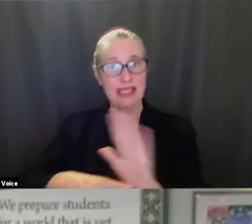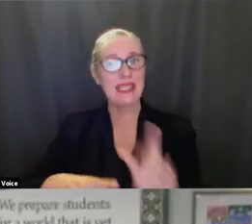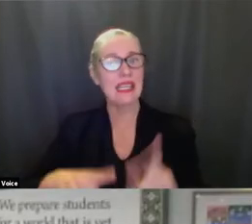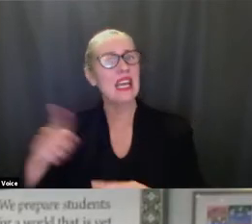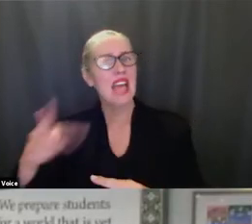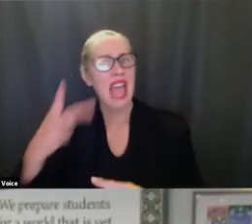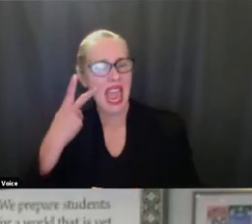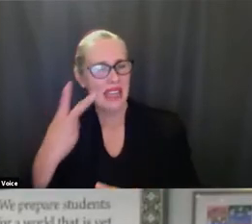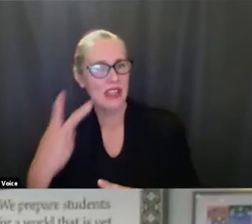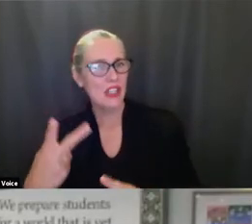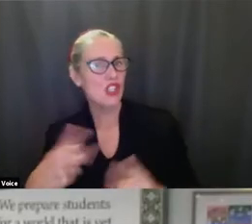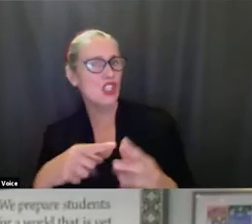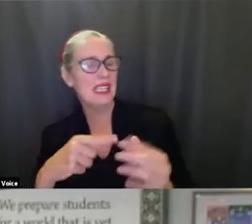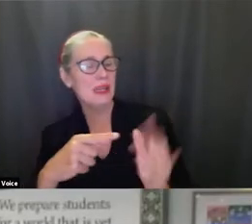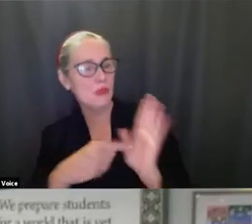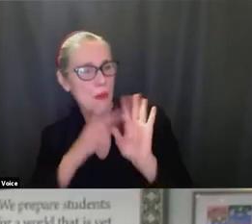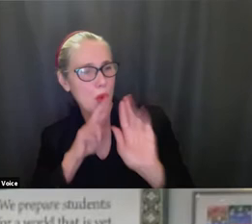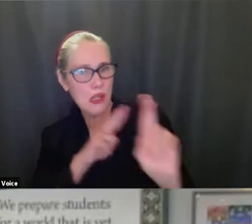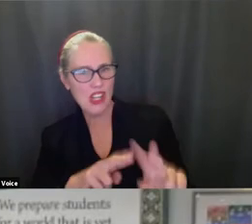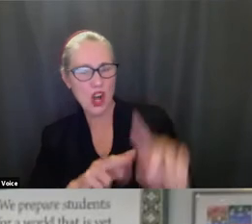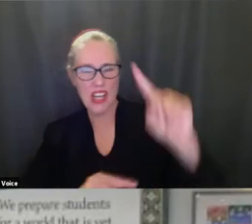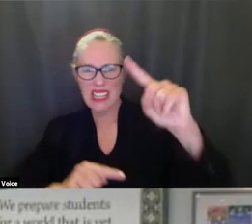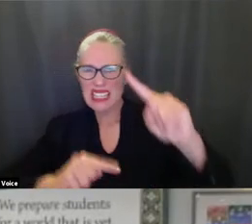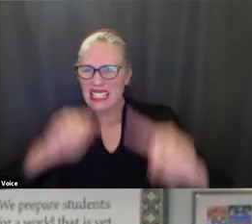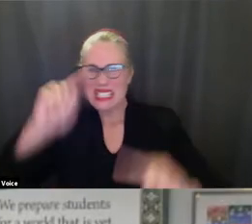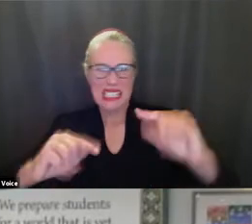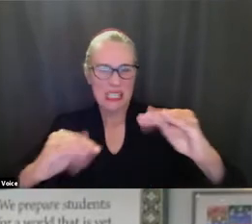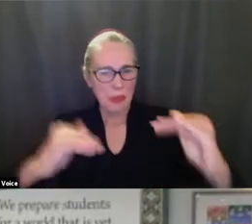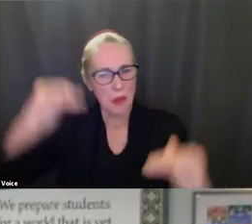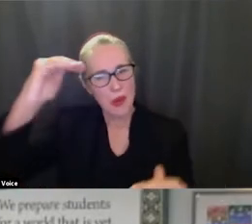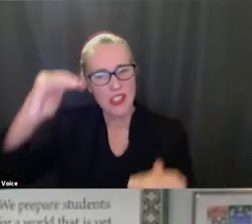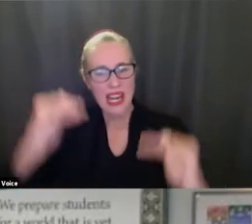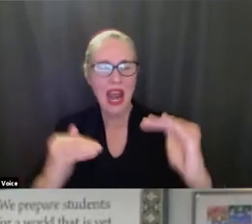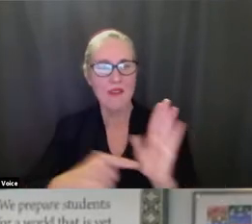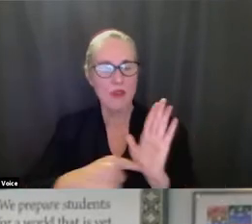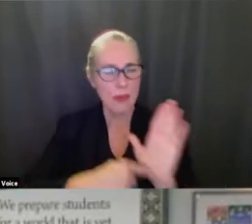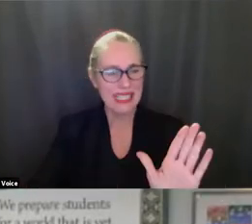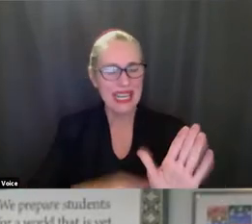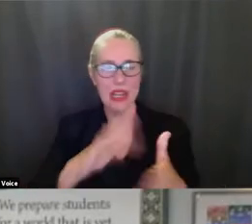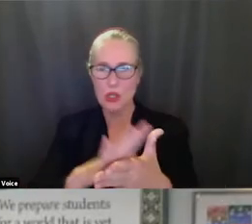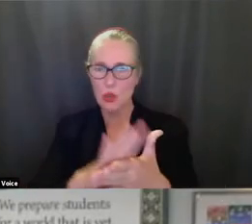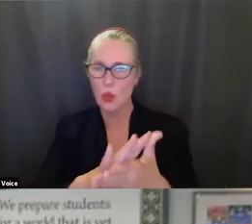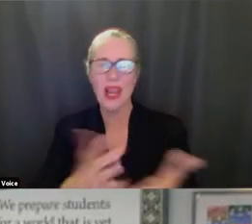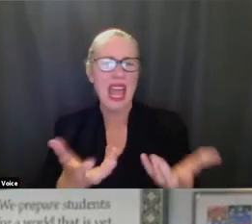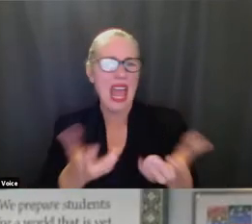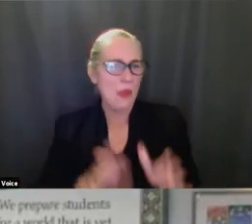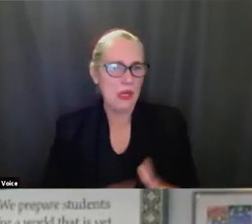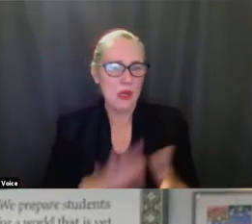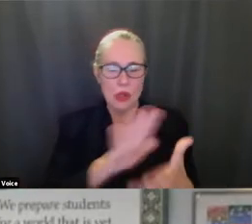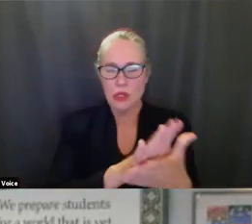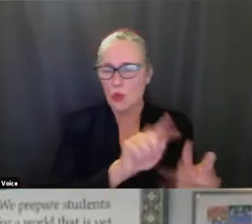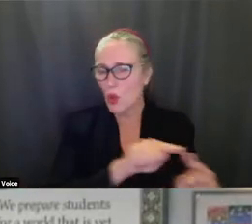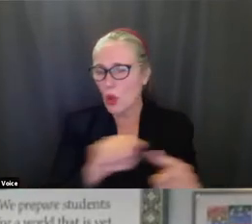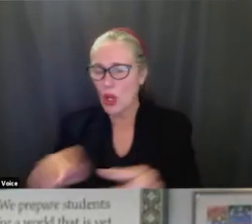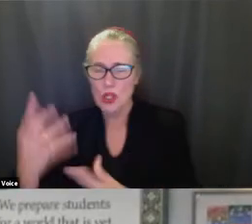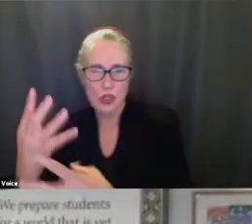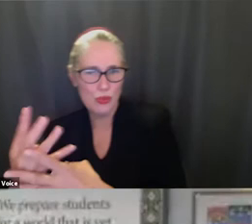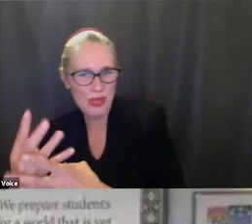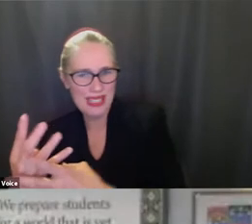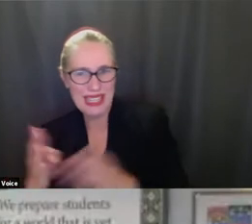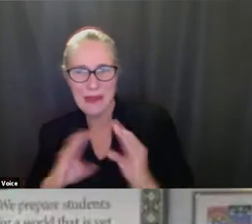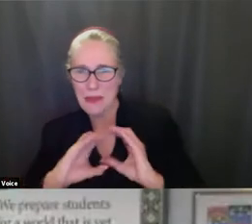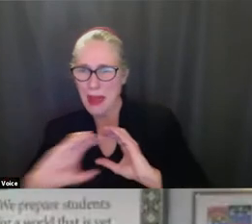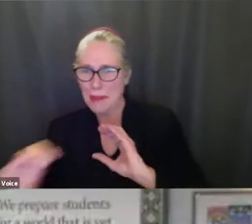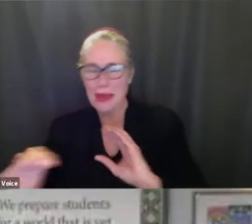of exclusion in our schools and president ford spoke about getting rid of the school-to-prison pipeline however no mention no one